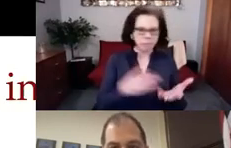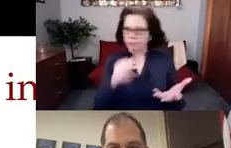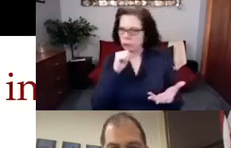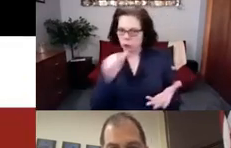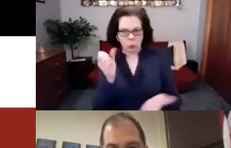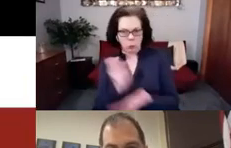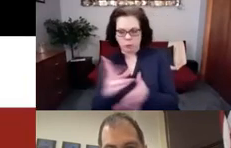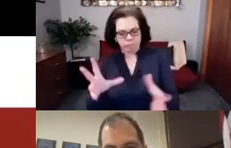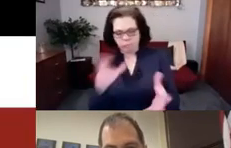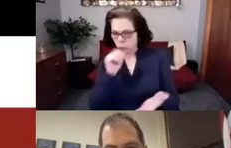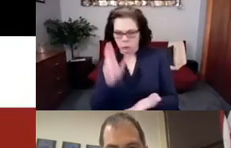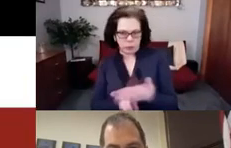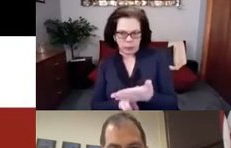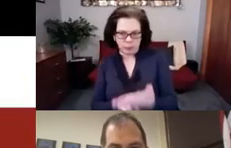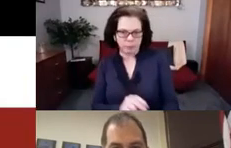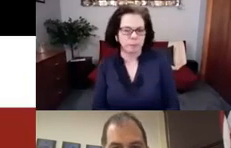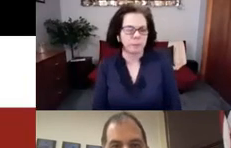please.